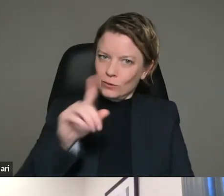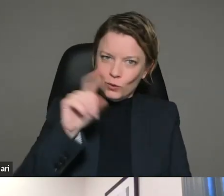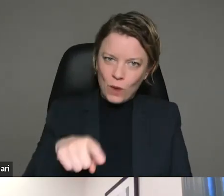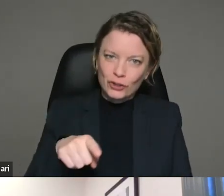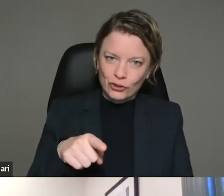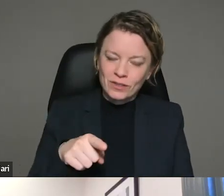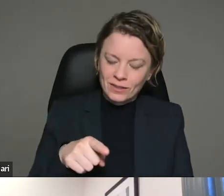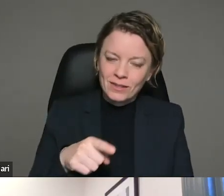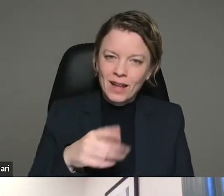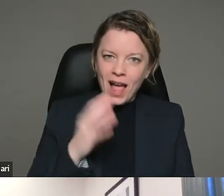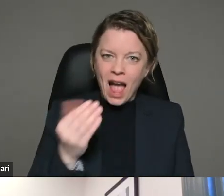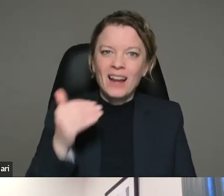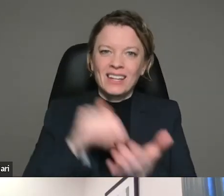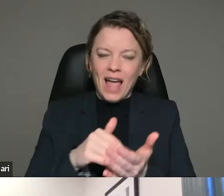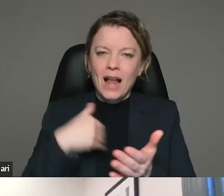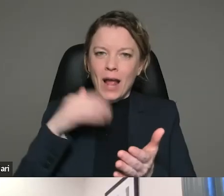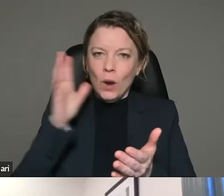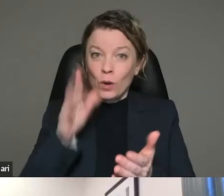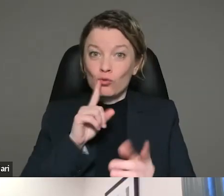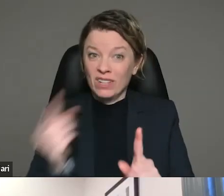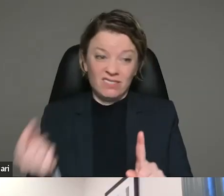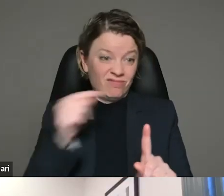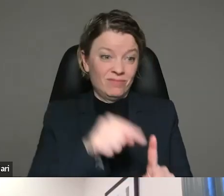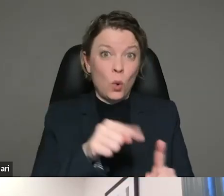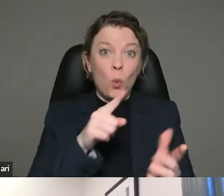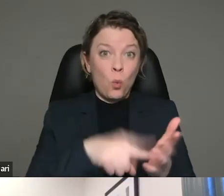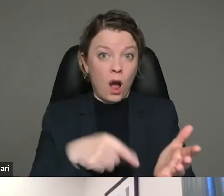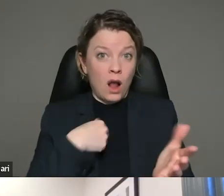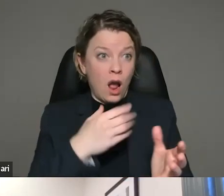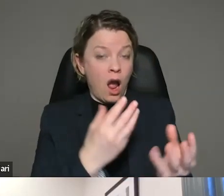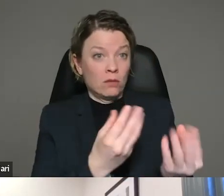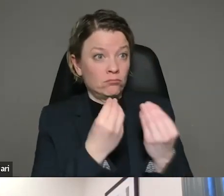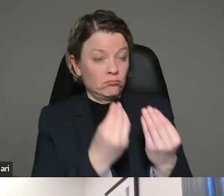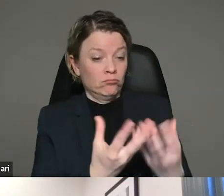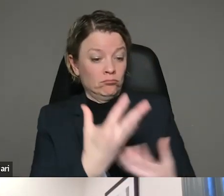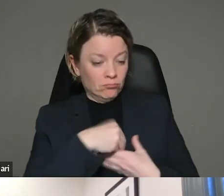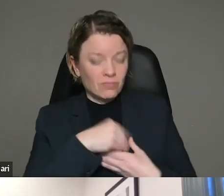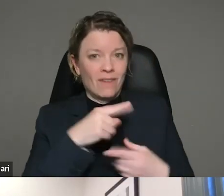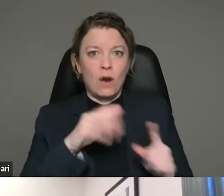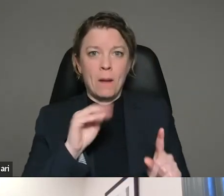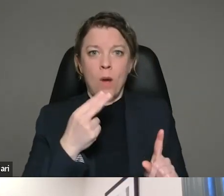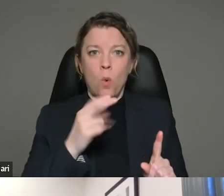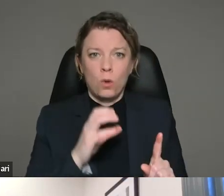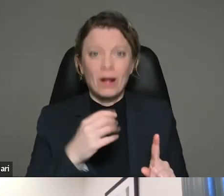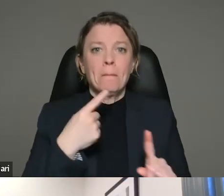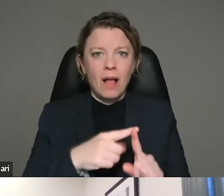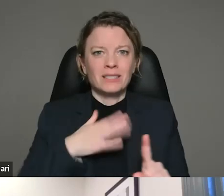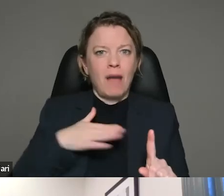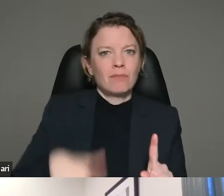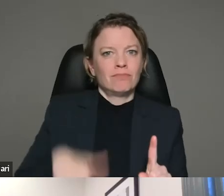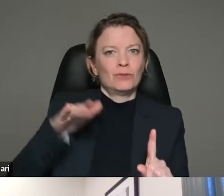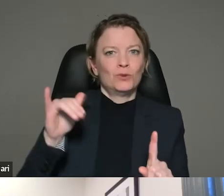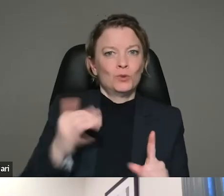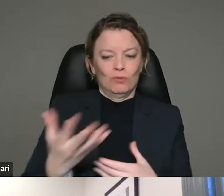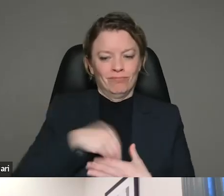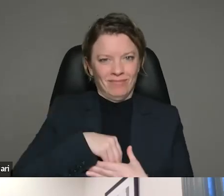would take back to everything I got, not only from Mount Holyoke, but frankly, my childhood experiences that helped shape me become the